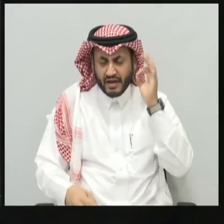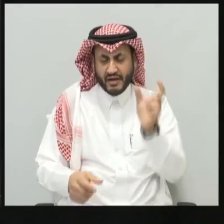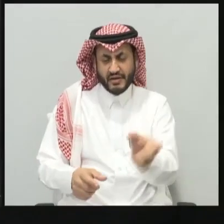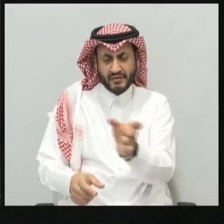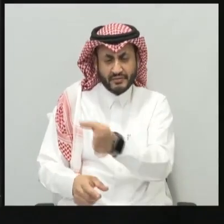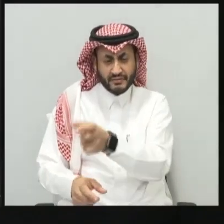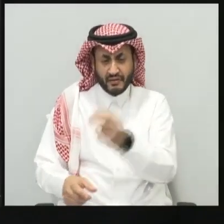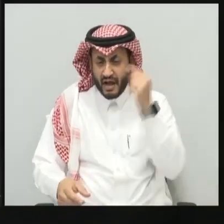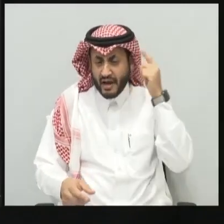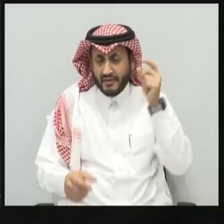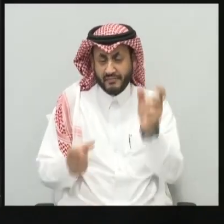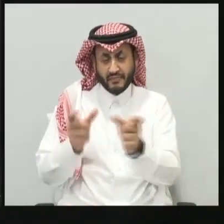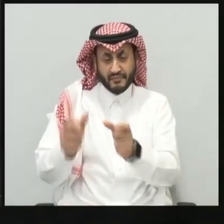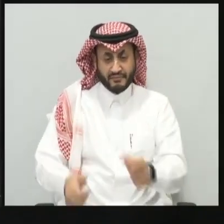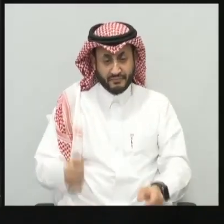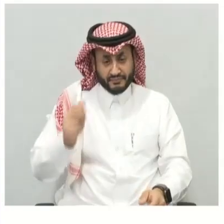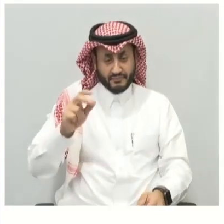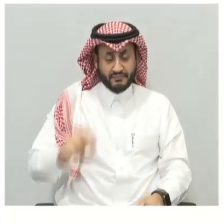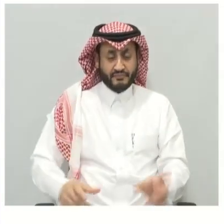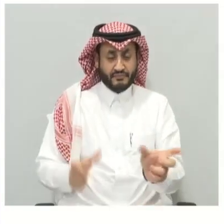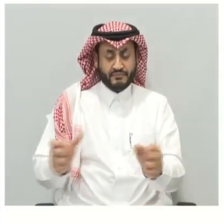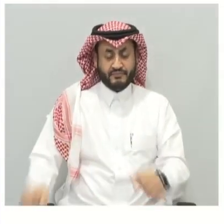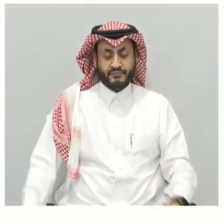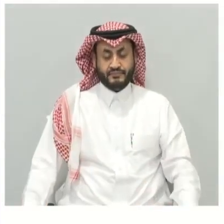some ideas about Adnan and Majid.